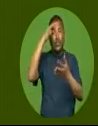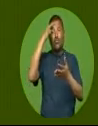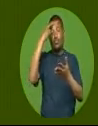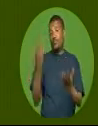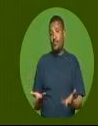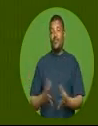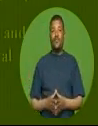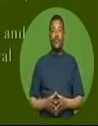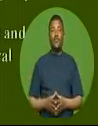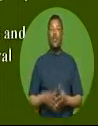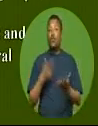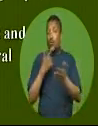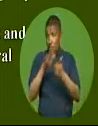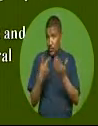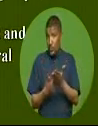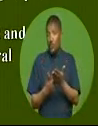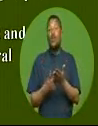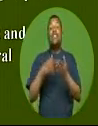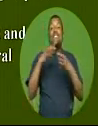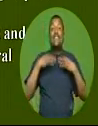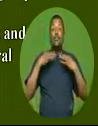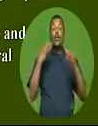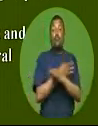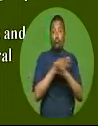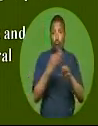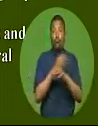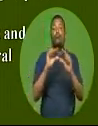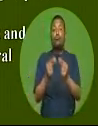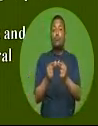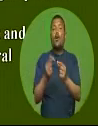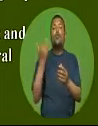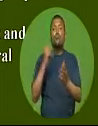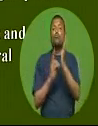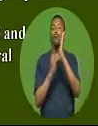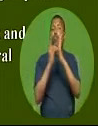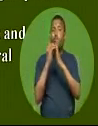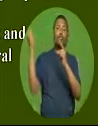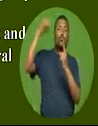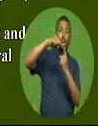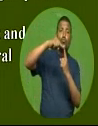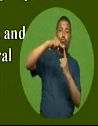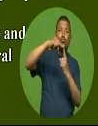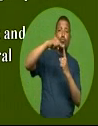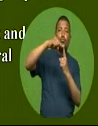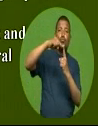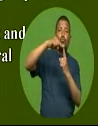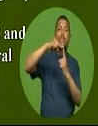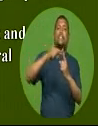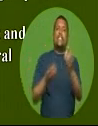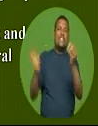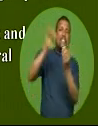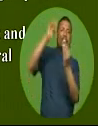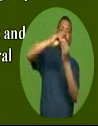reasons. Thus, the textile group has to be developed to